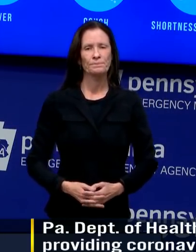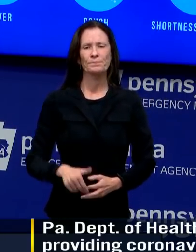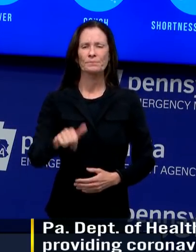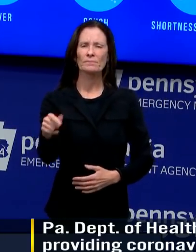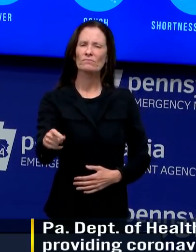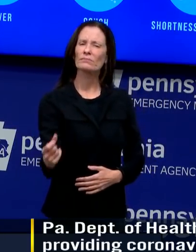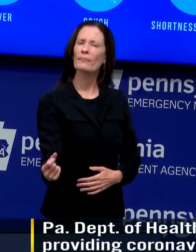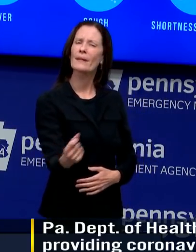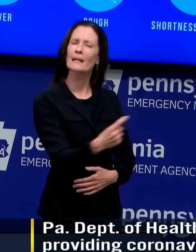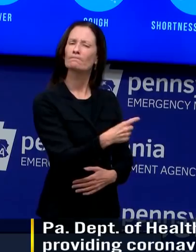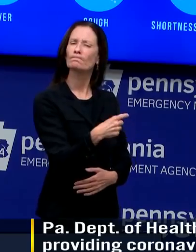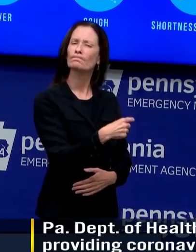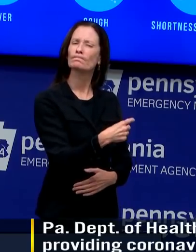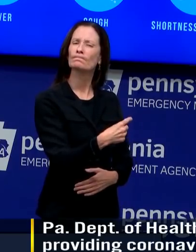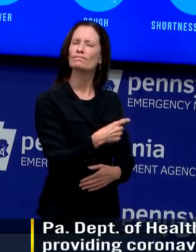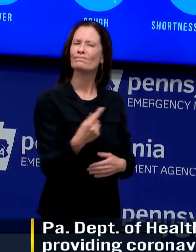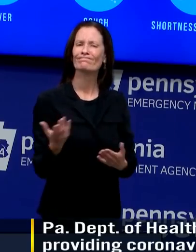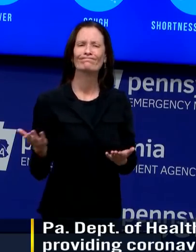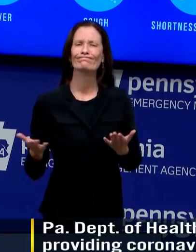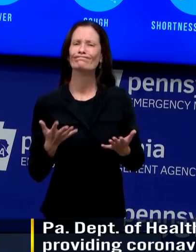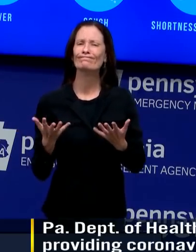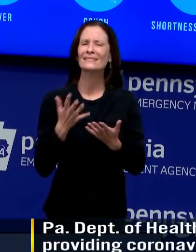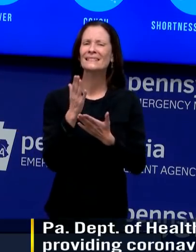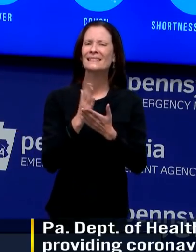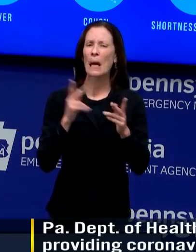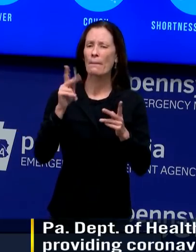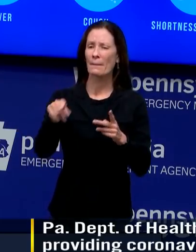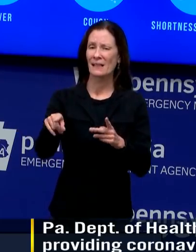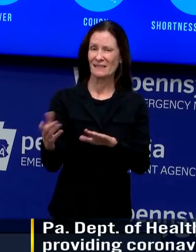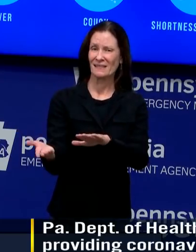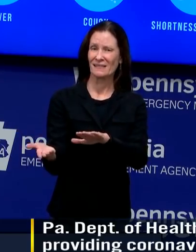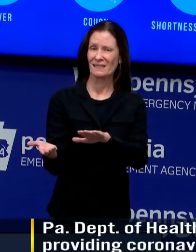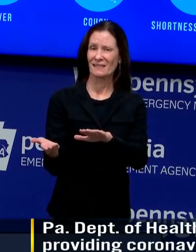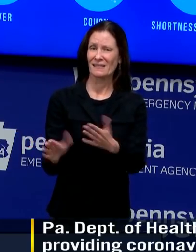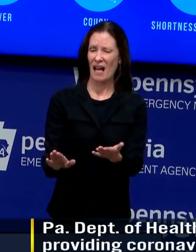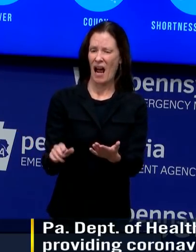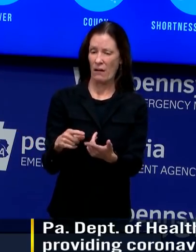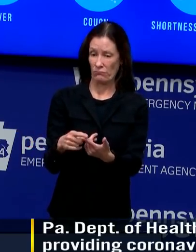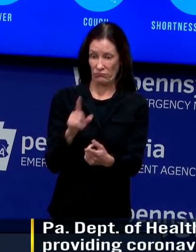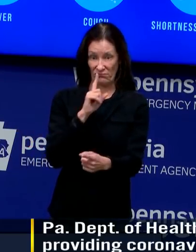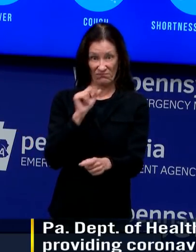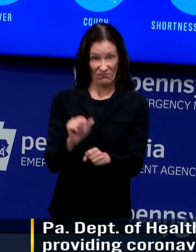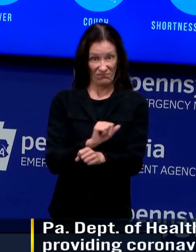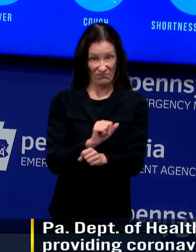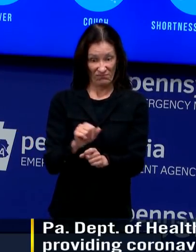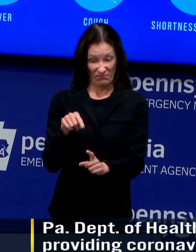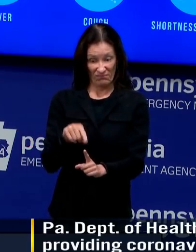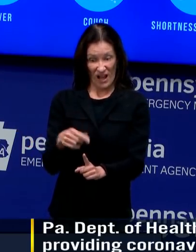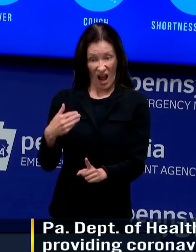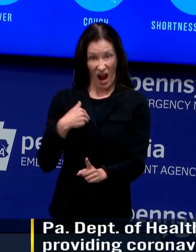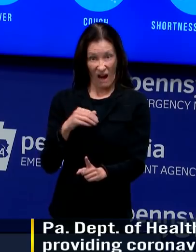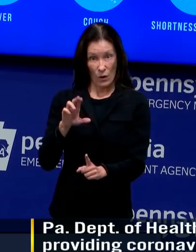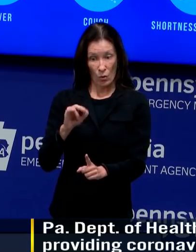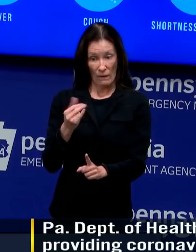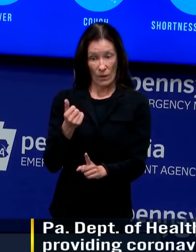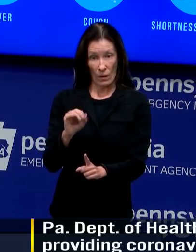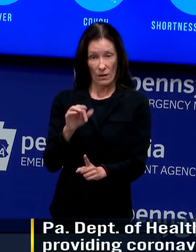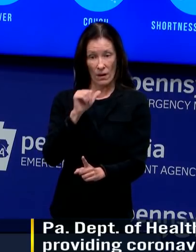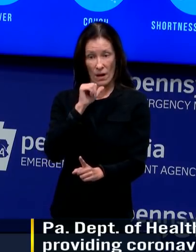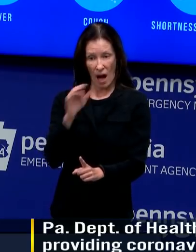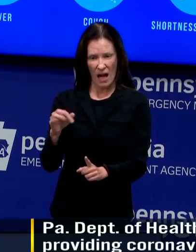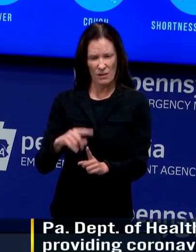as a COVID-19 death on the death certificate as probable or presumed. Why did the state wait till April 21st to include